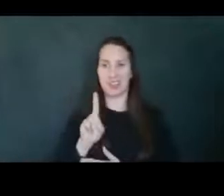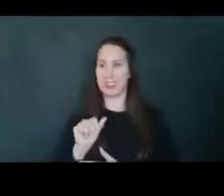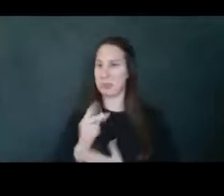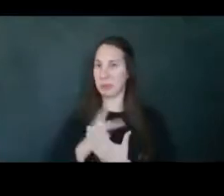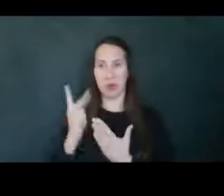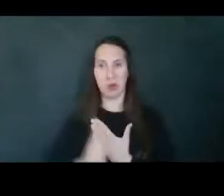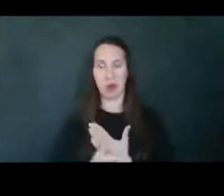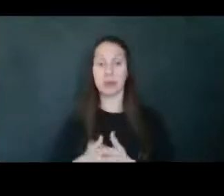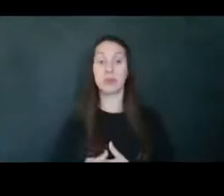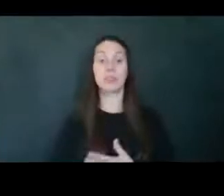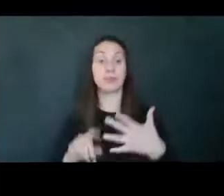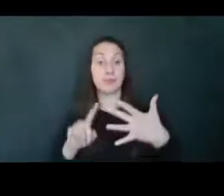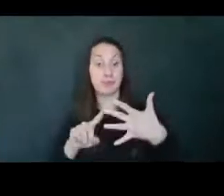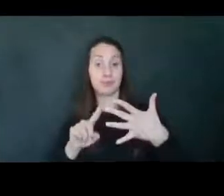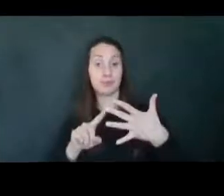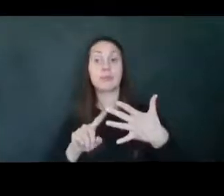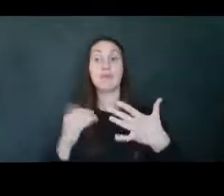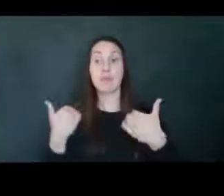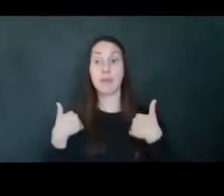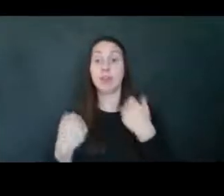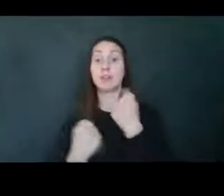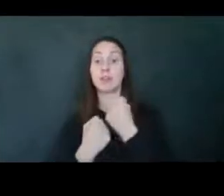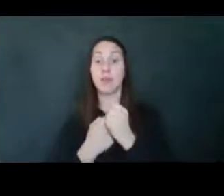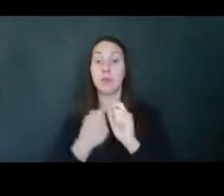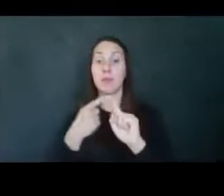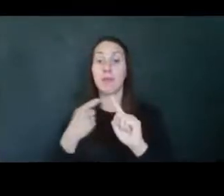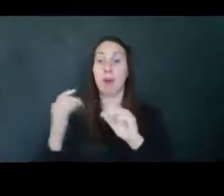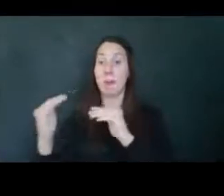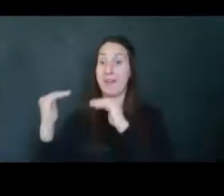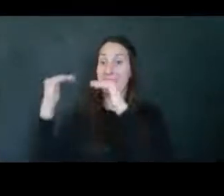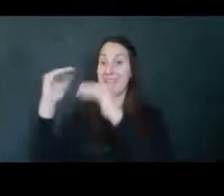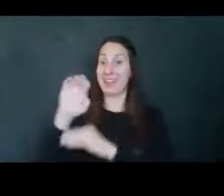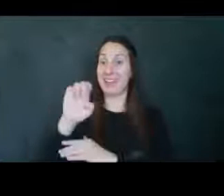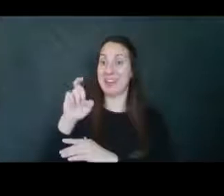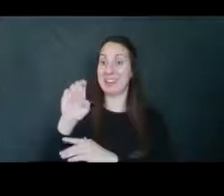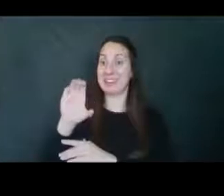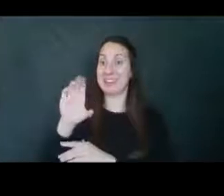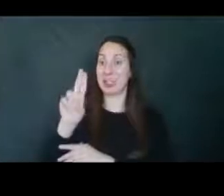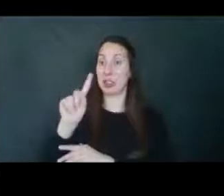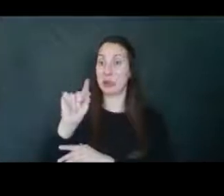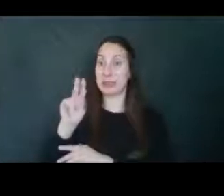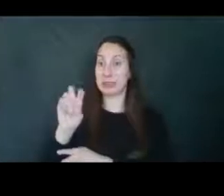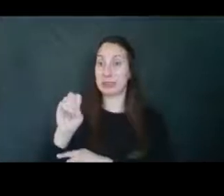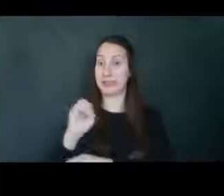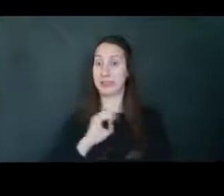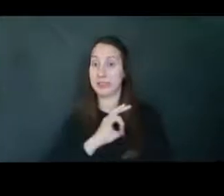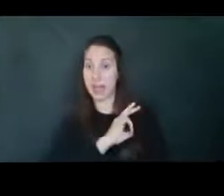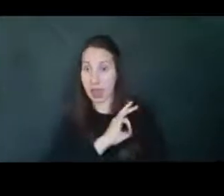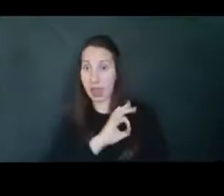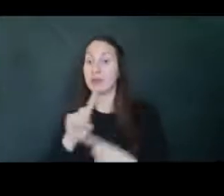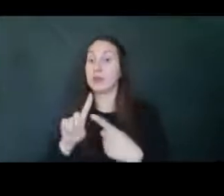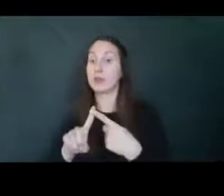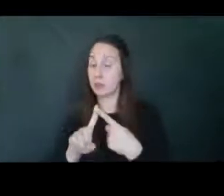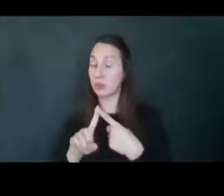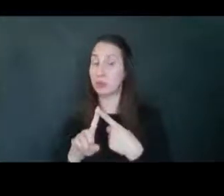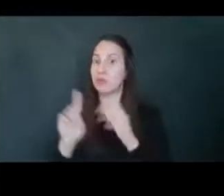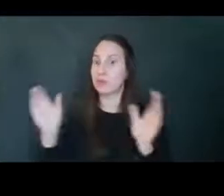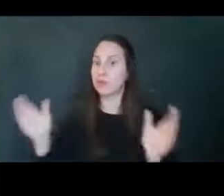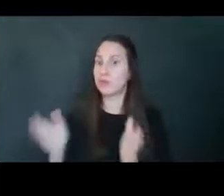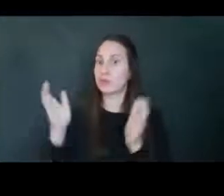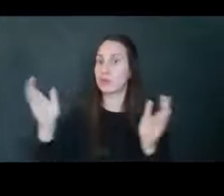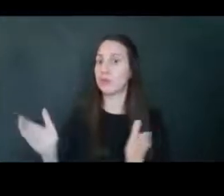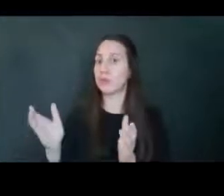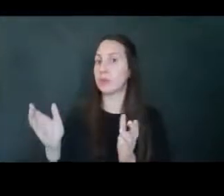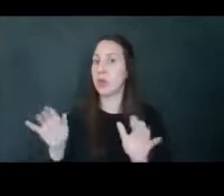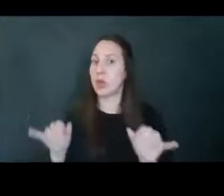of our executive staff and leaders throughout the building to push for social change and normalization of disability. This work could not